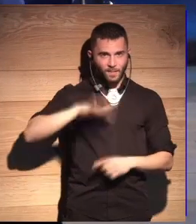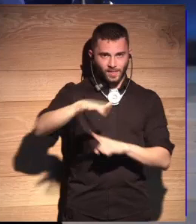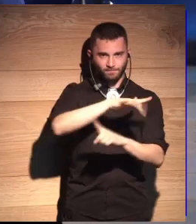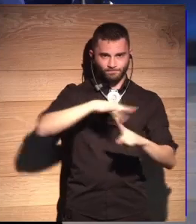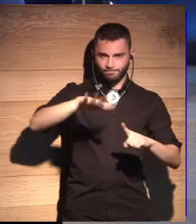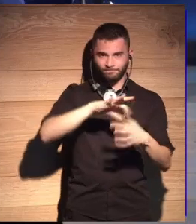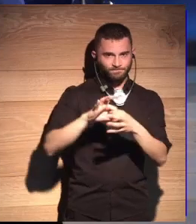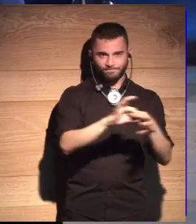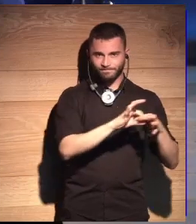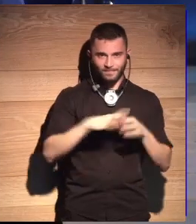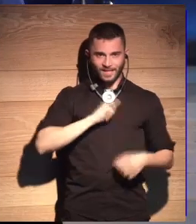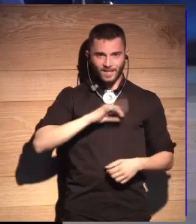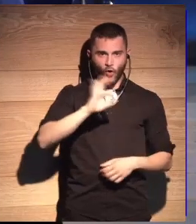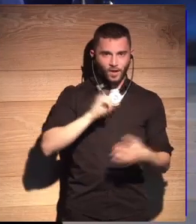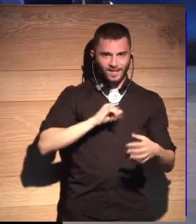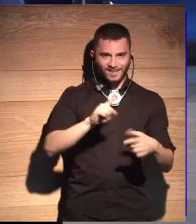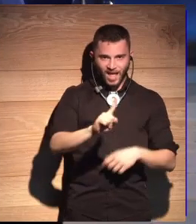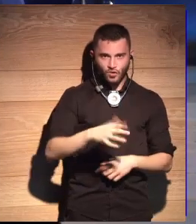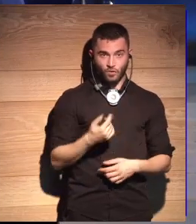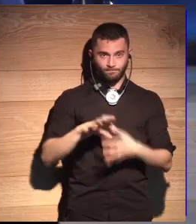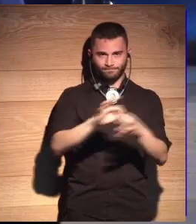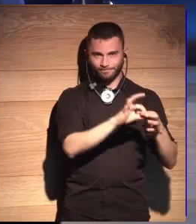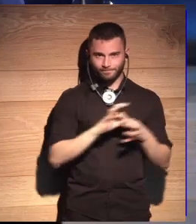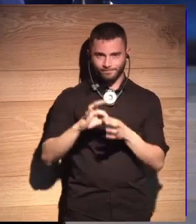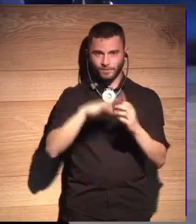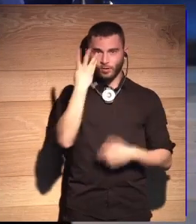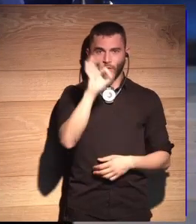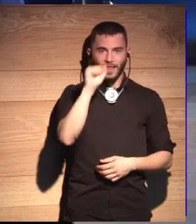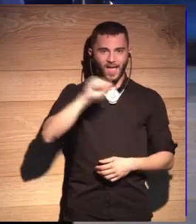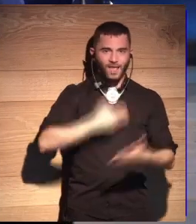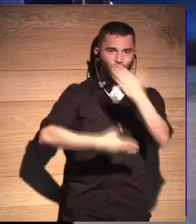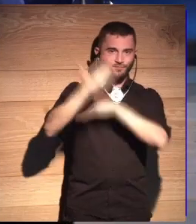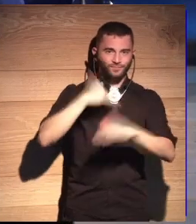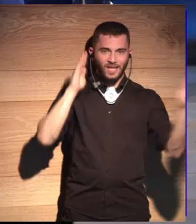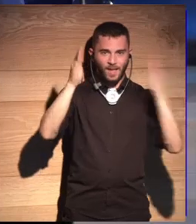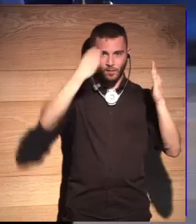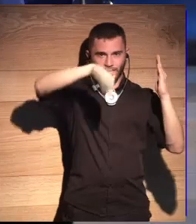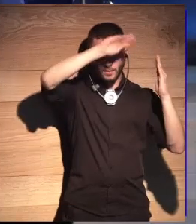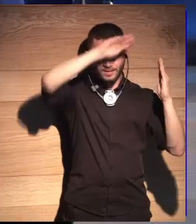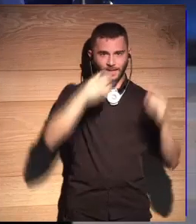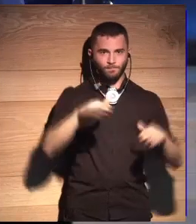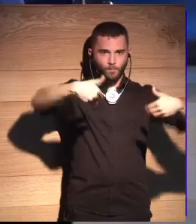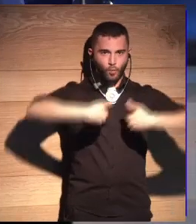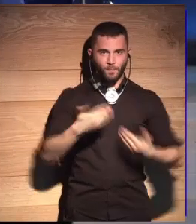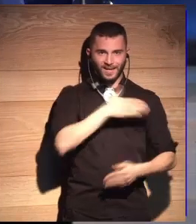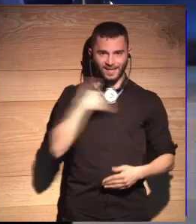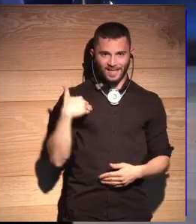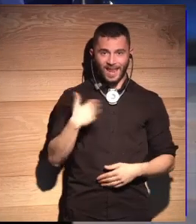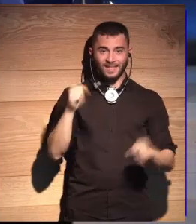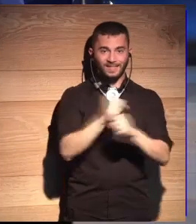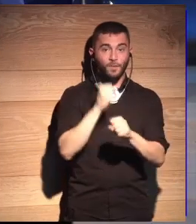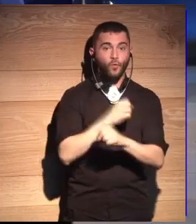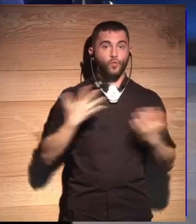to be the pivot, what everything is pivoting around right now. 40 years ago, that those ages